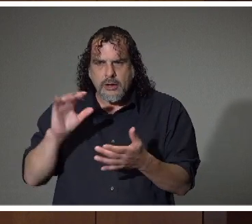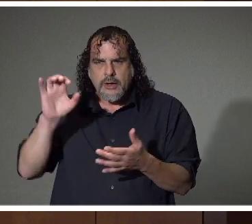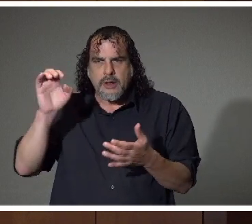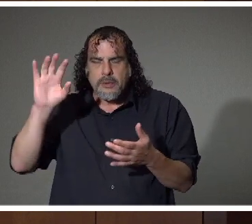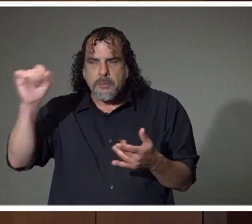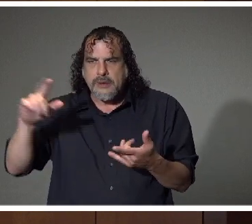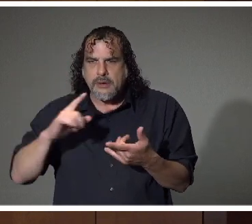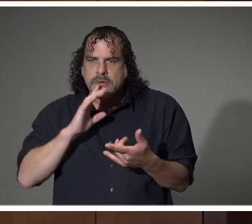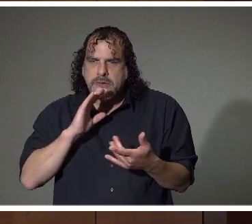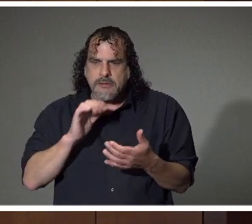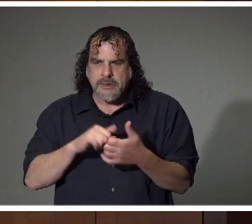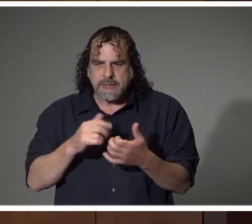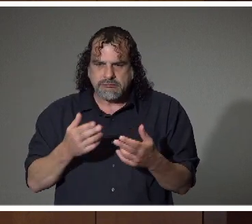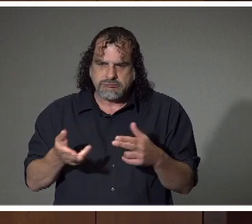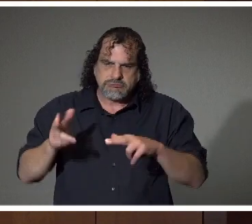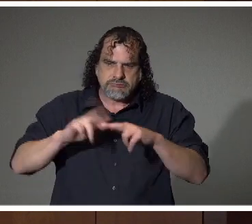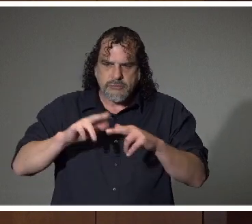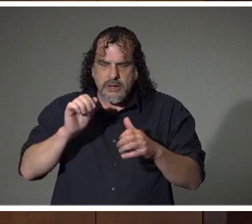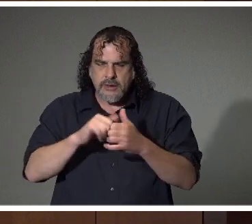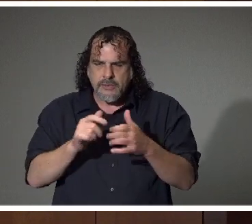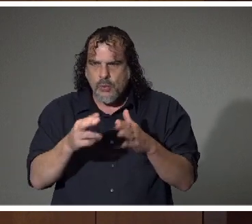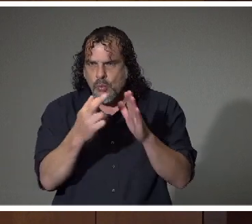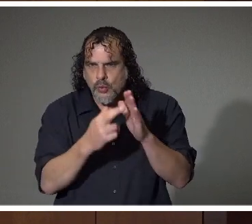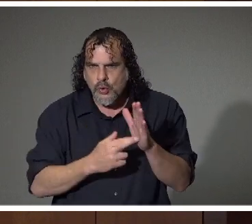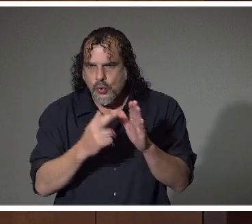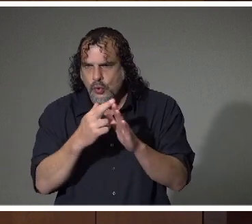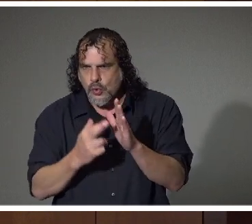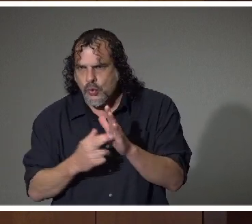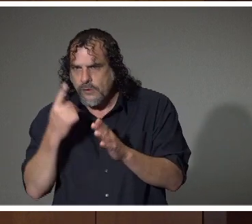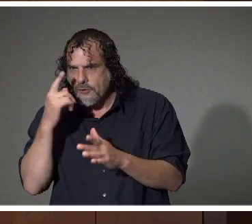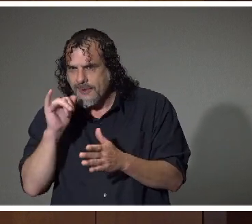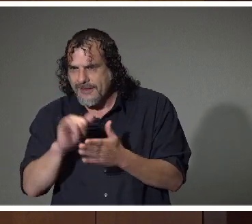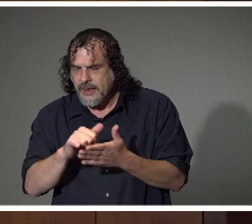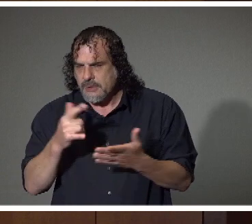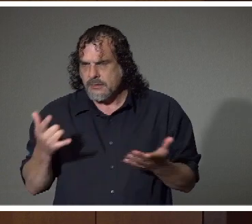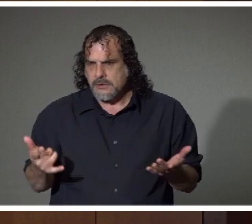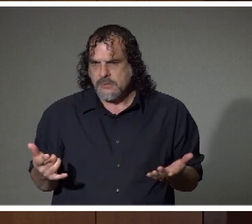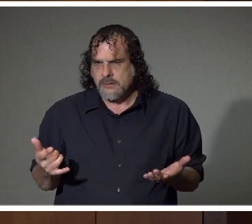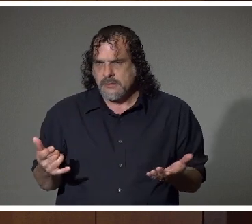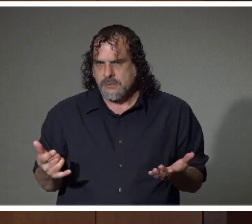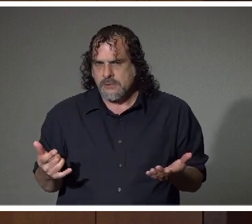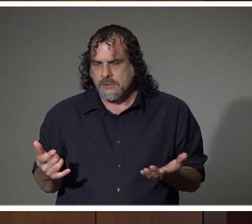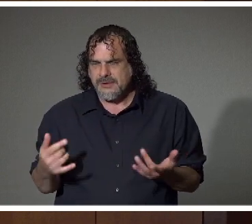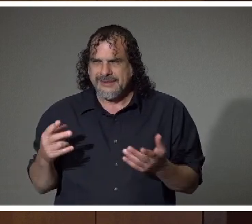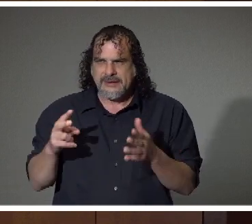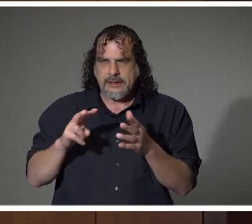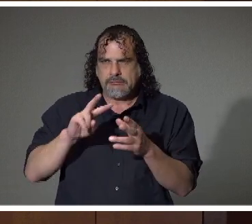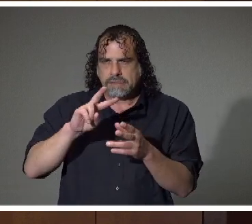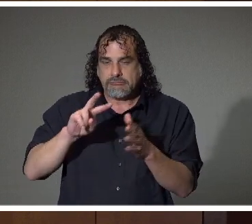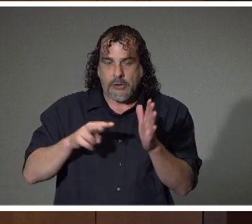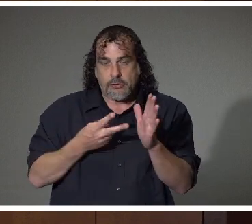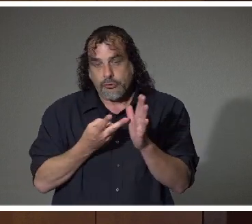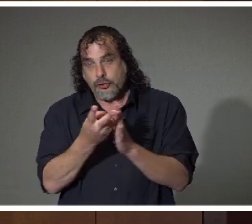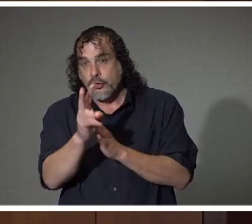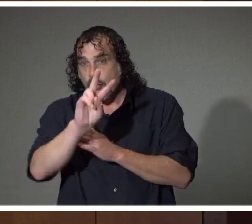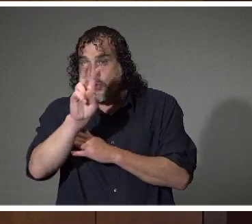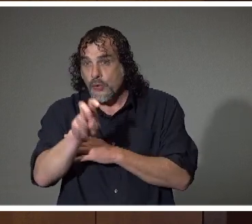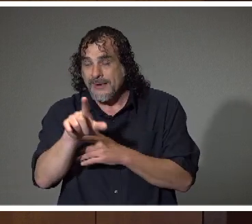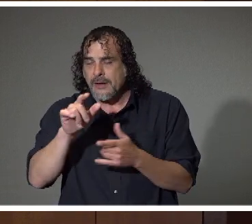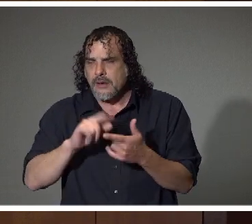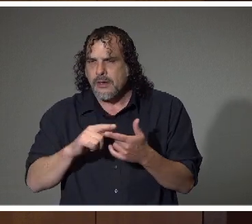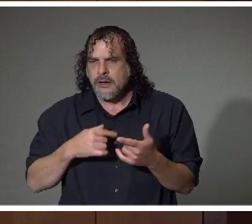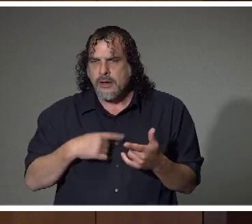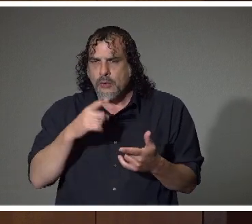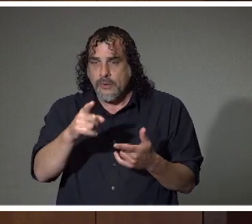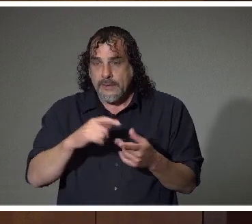of the guidelines on reporting and things along those lines. Kind of a dual question here. Will those guidelines change